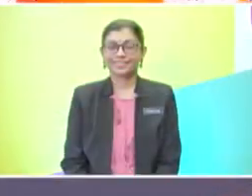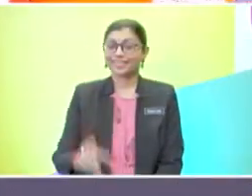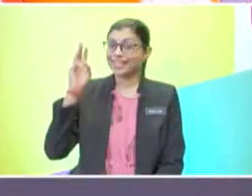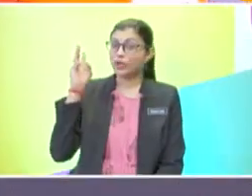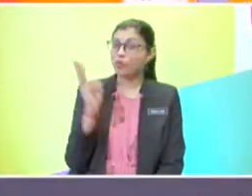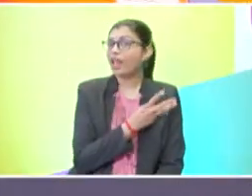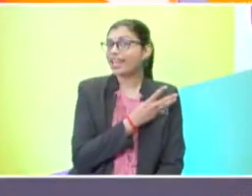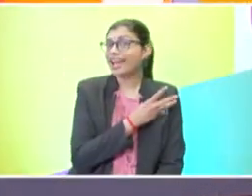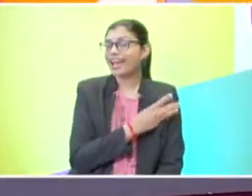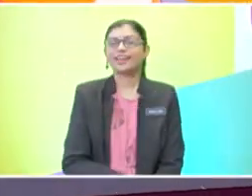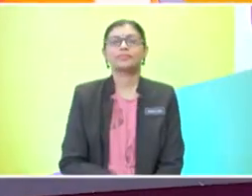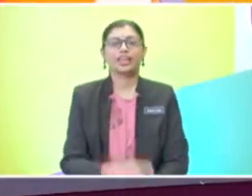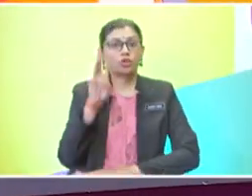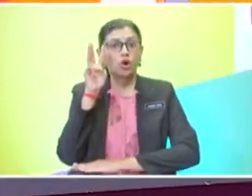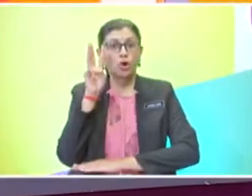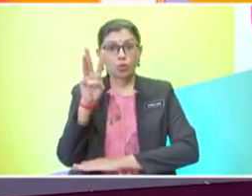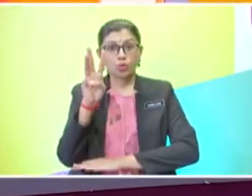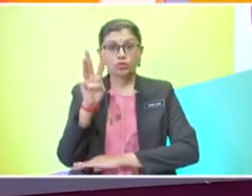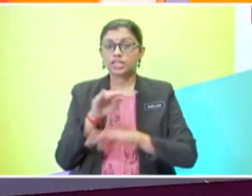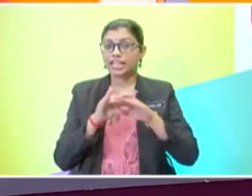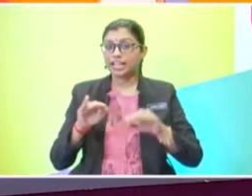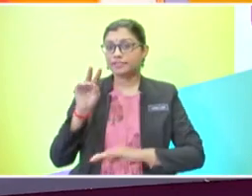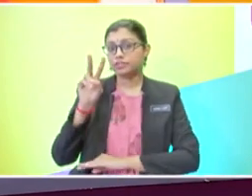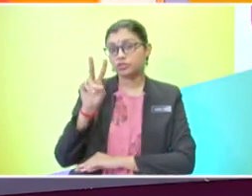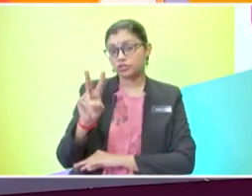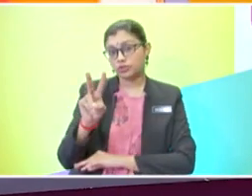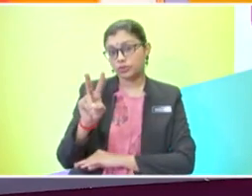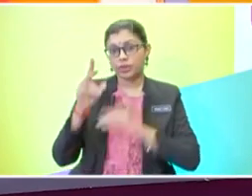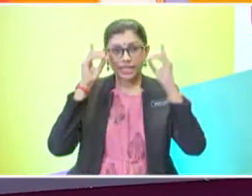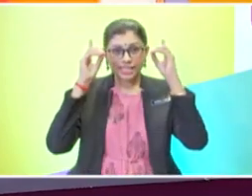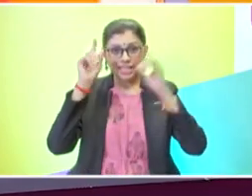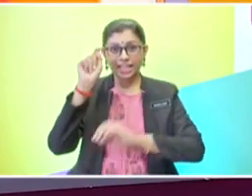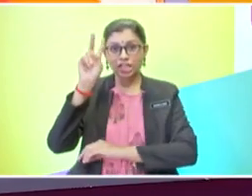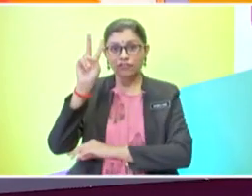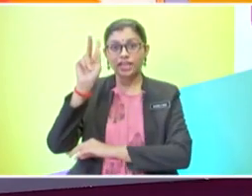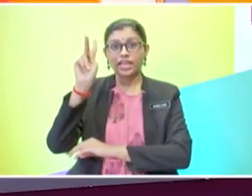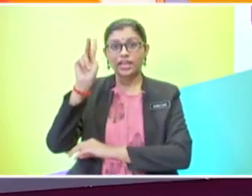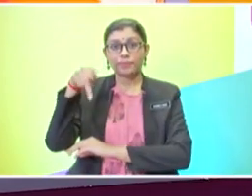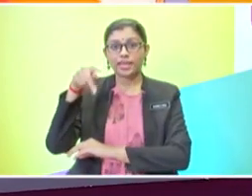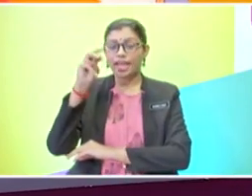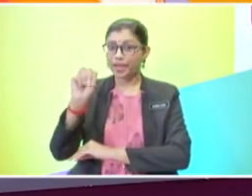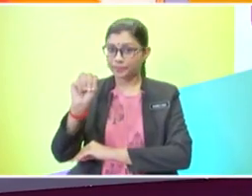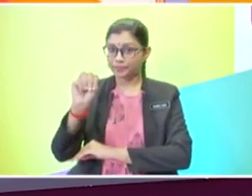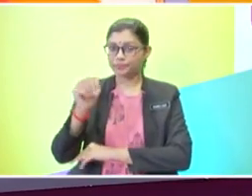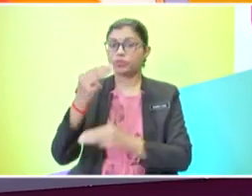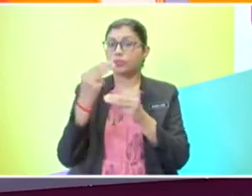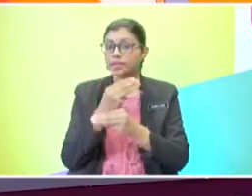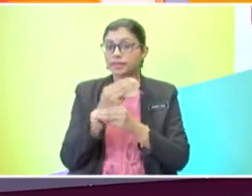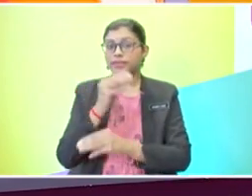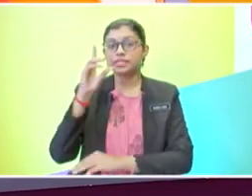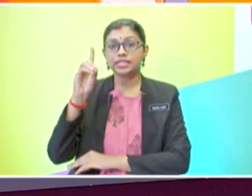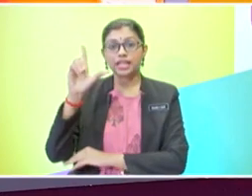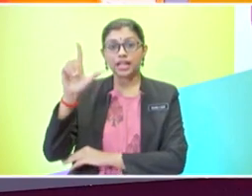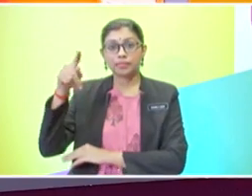Welcome back. You are now watching Level 2 on DidikTV KPM. Our subject for today is Mathematics DLP